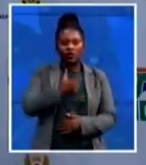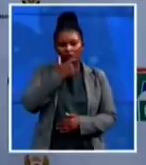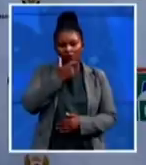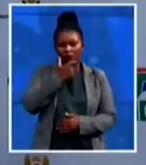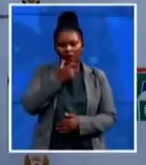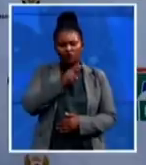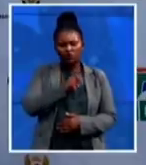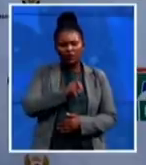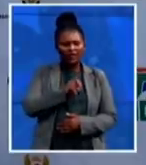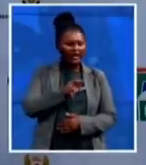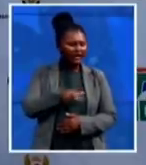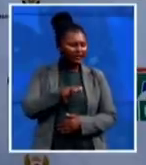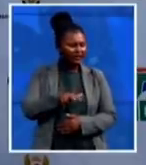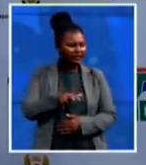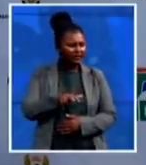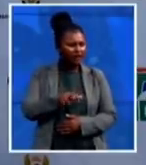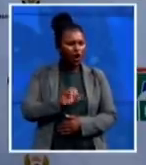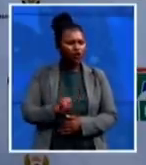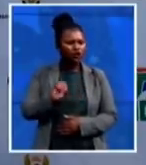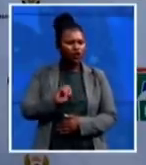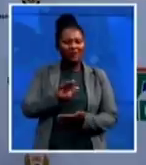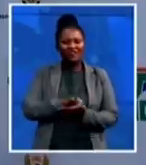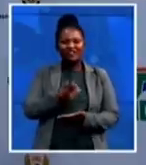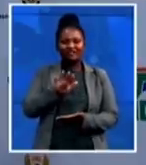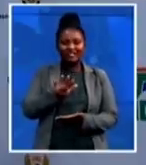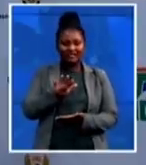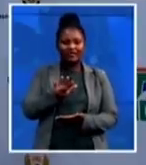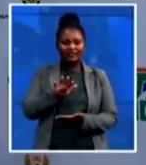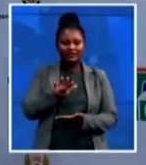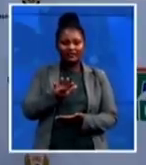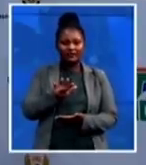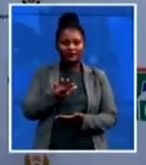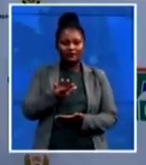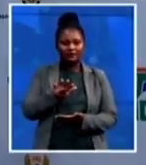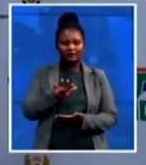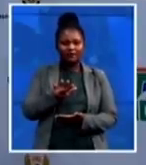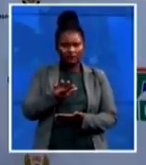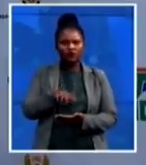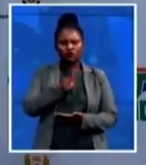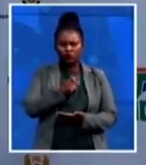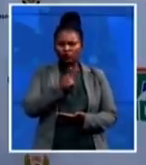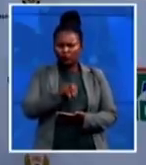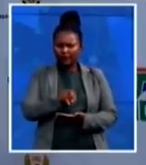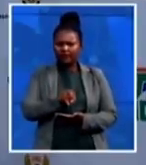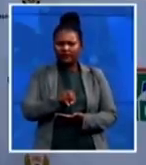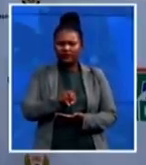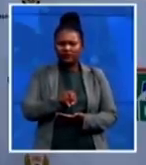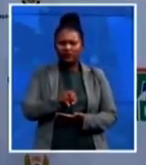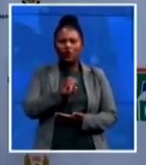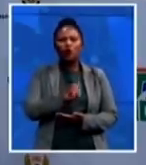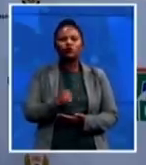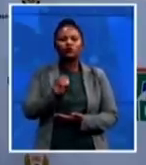October 15, if I'm right, it's 2020, I think, October 15, announced